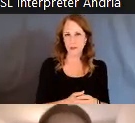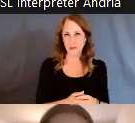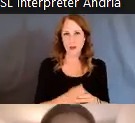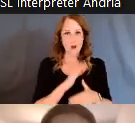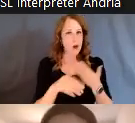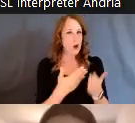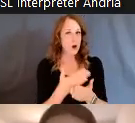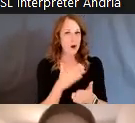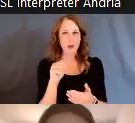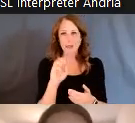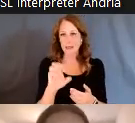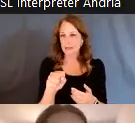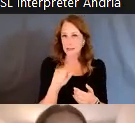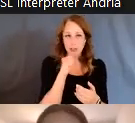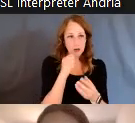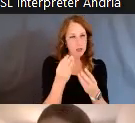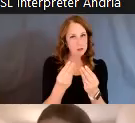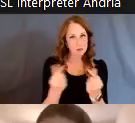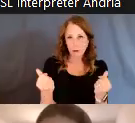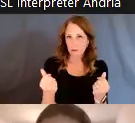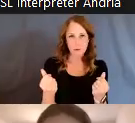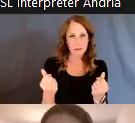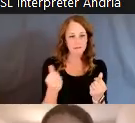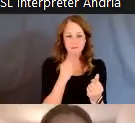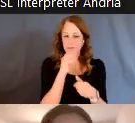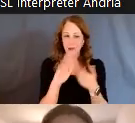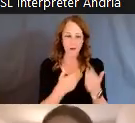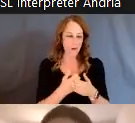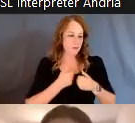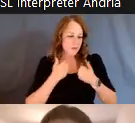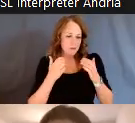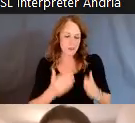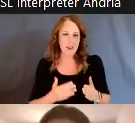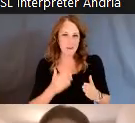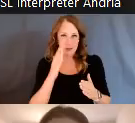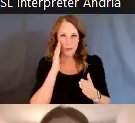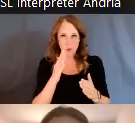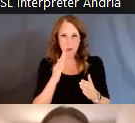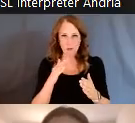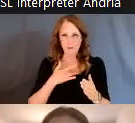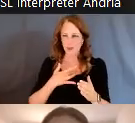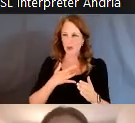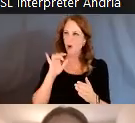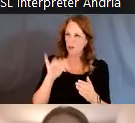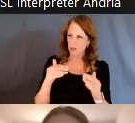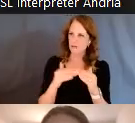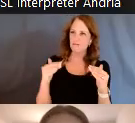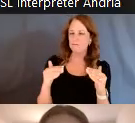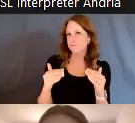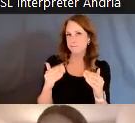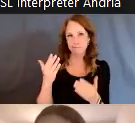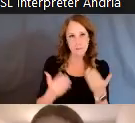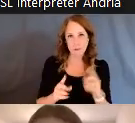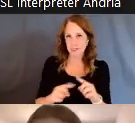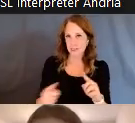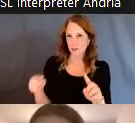cases get solved. Not all survivors have the same view of justice. The